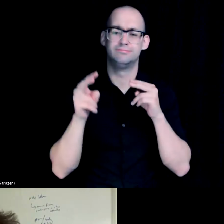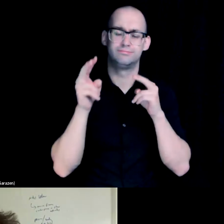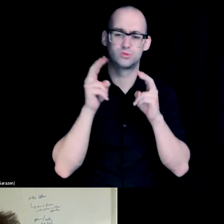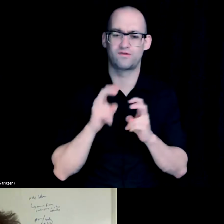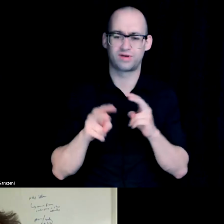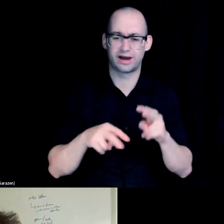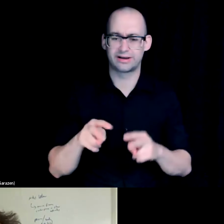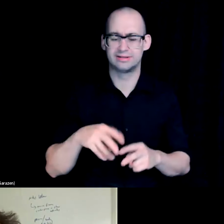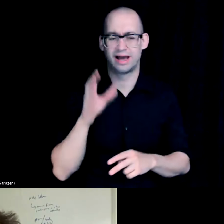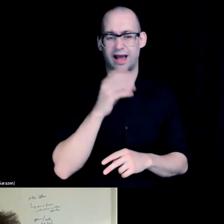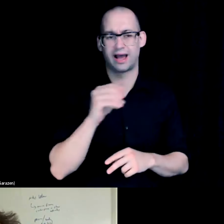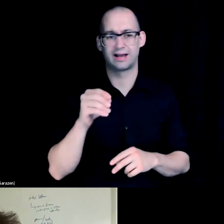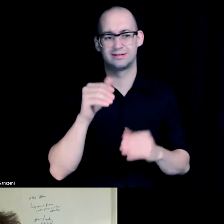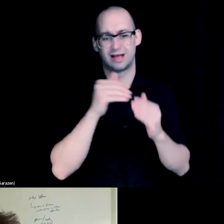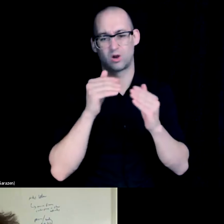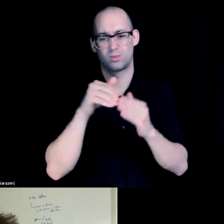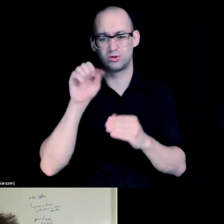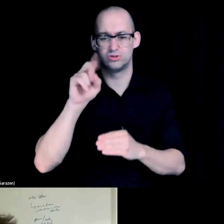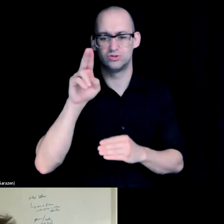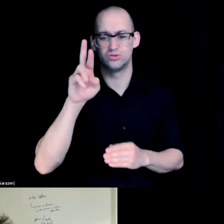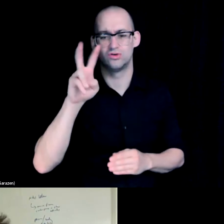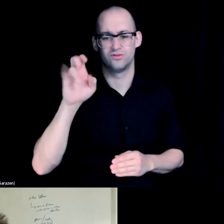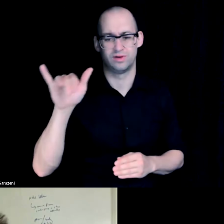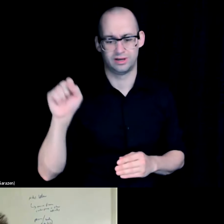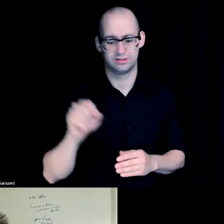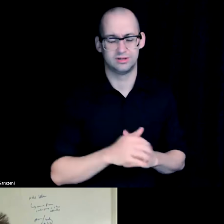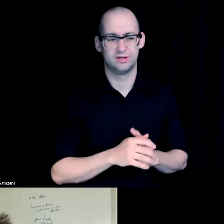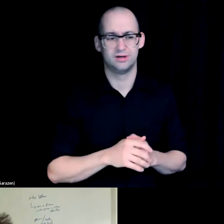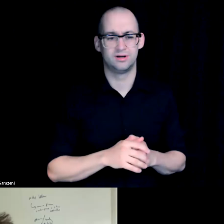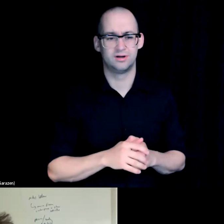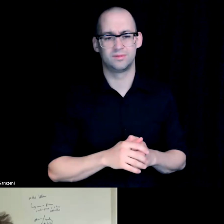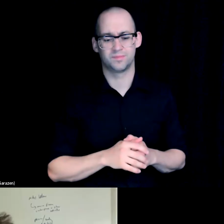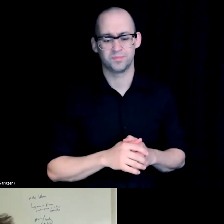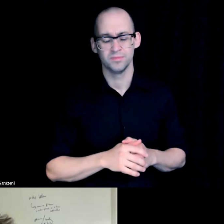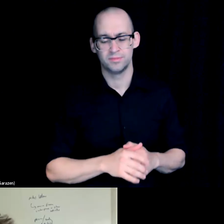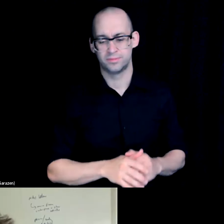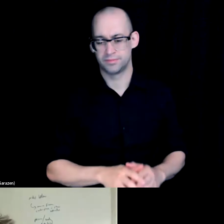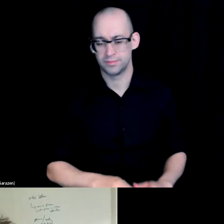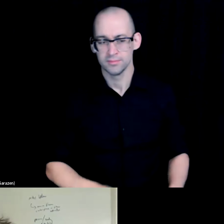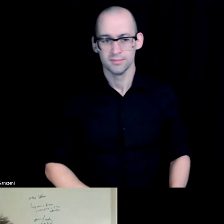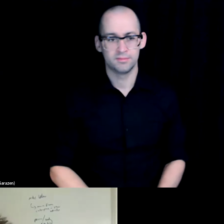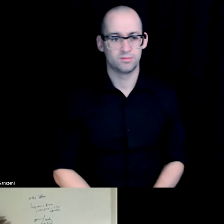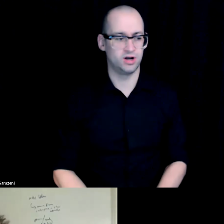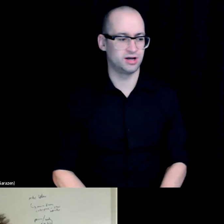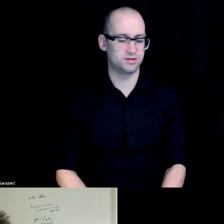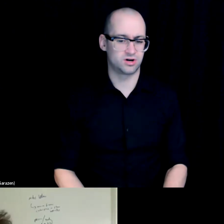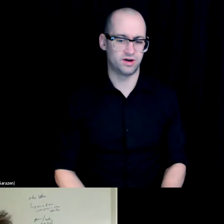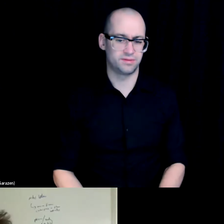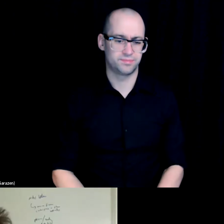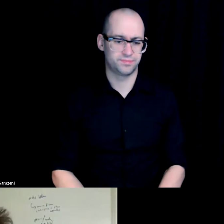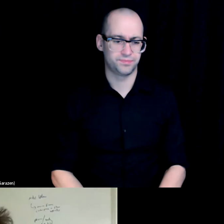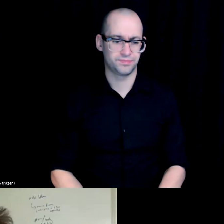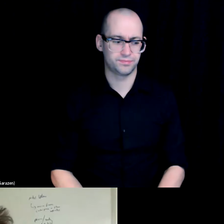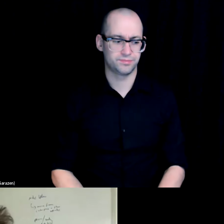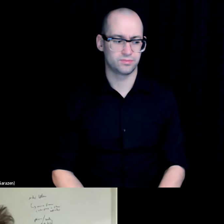to digital equity surveys. So very appreciative of all the things that you shared. And I will say one thing that we found encouraging.